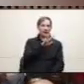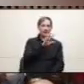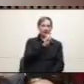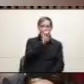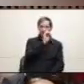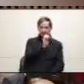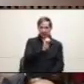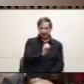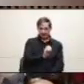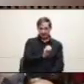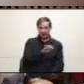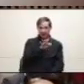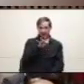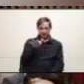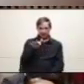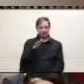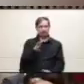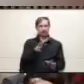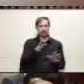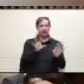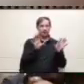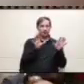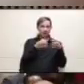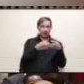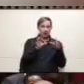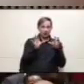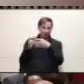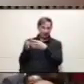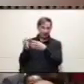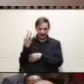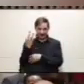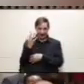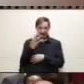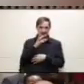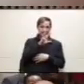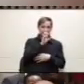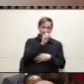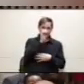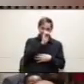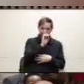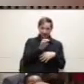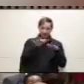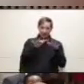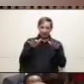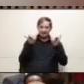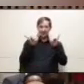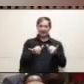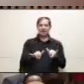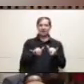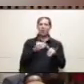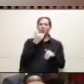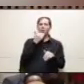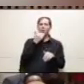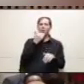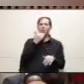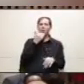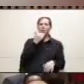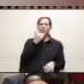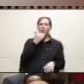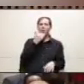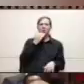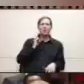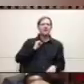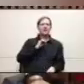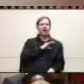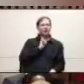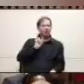have three categories. We have households. 90% of the people who are staying in our houses are government employees. As much